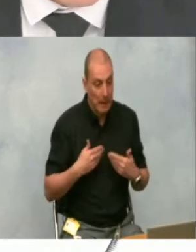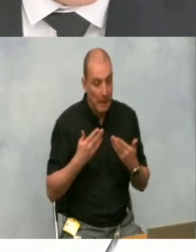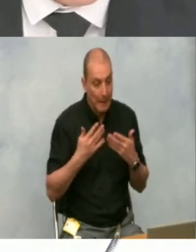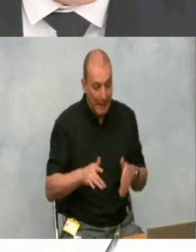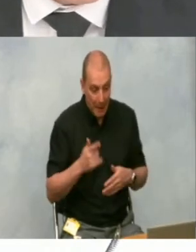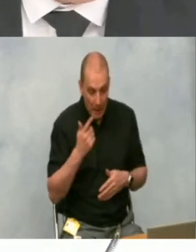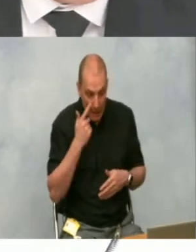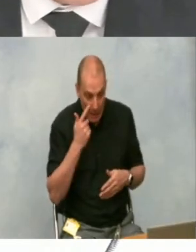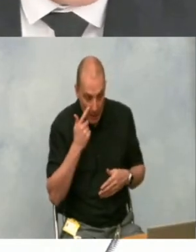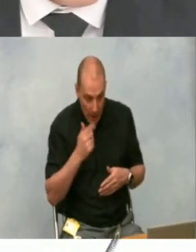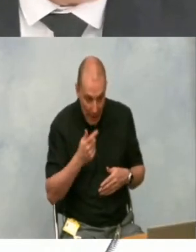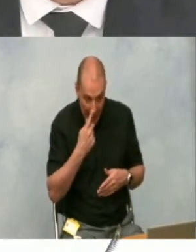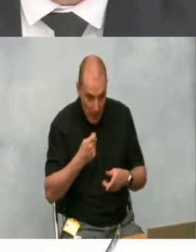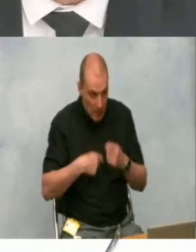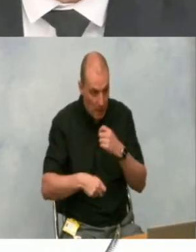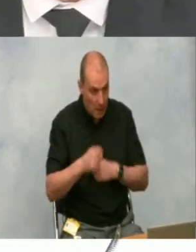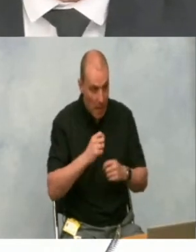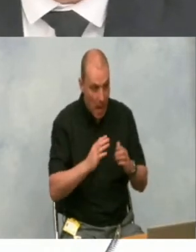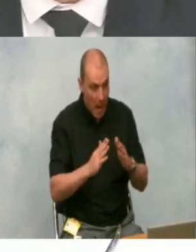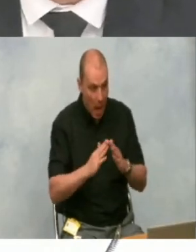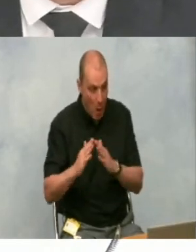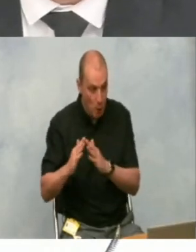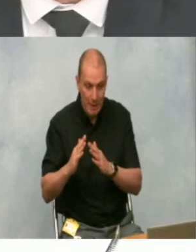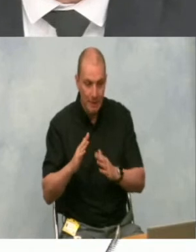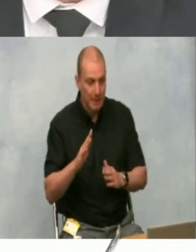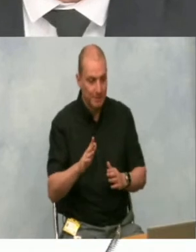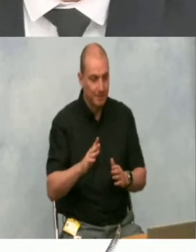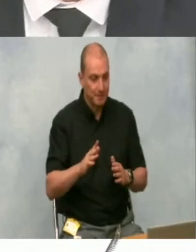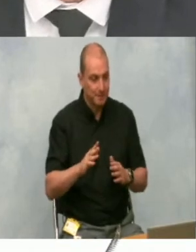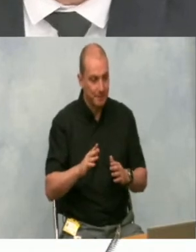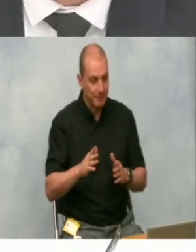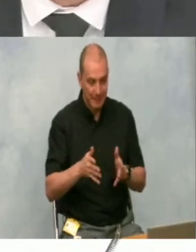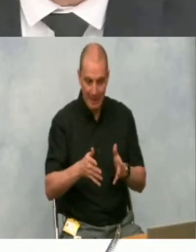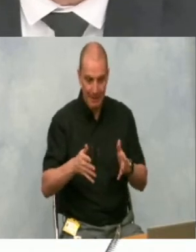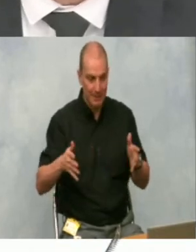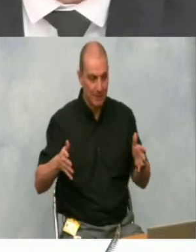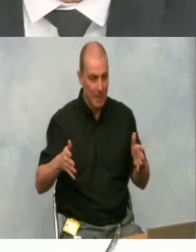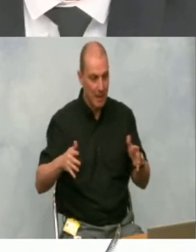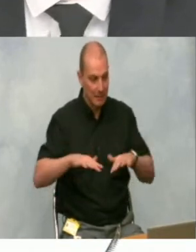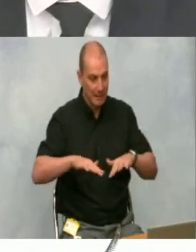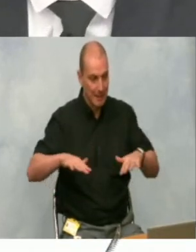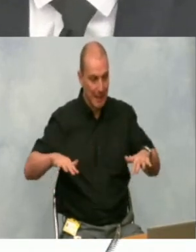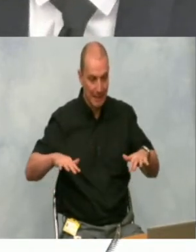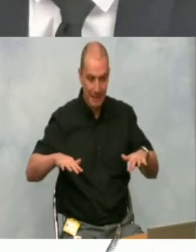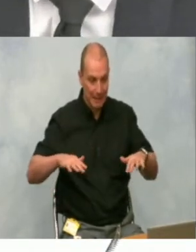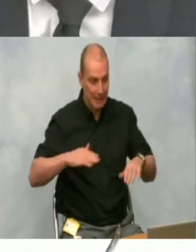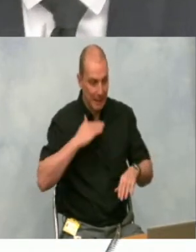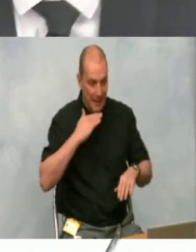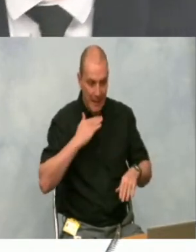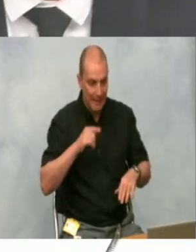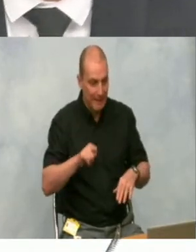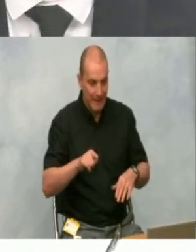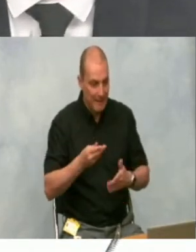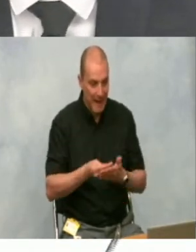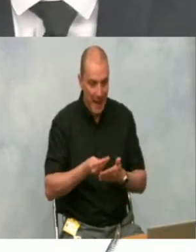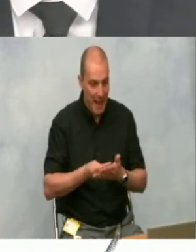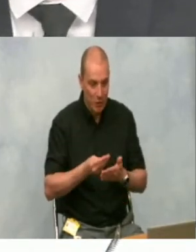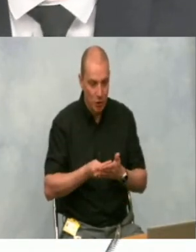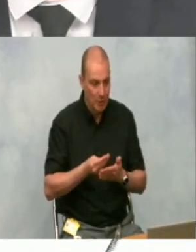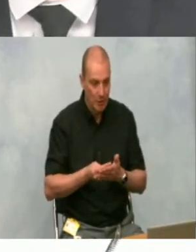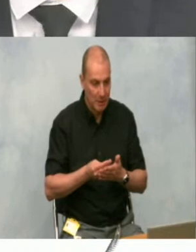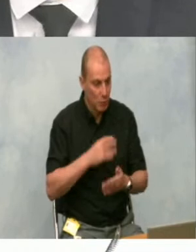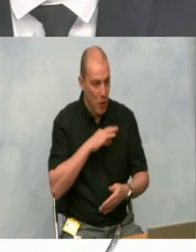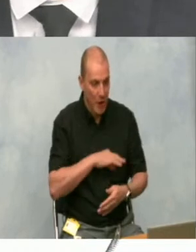it was considered, given the development constraints and the size of the site, to be financially unviable. Thank you, Jerry.